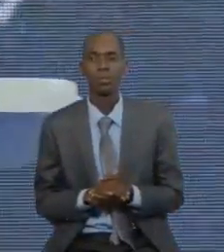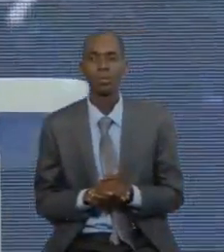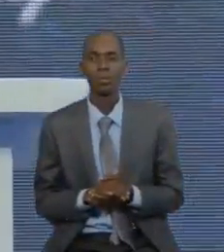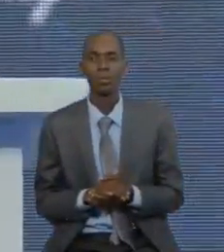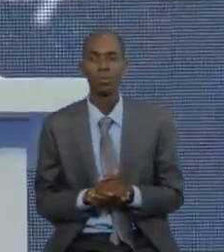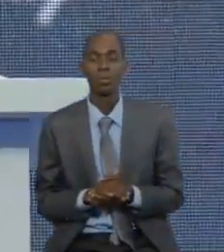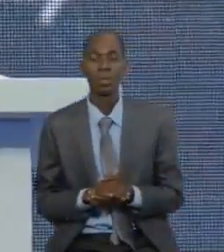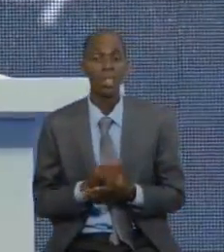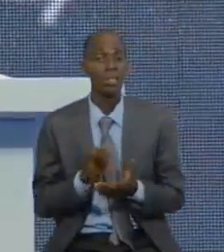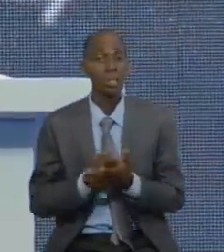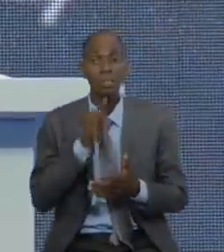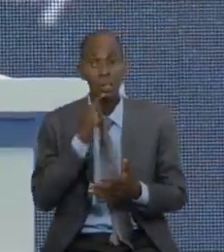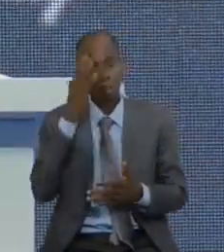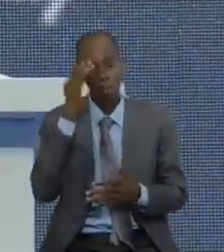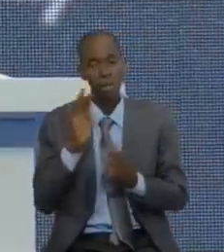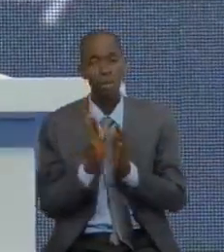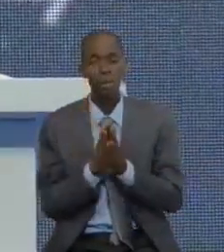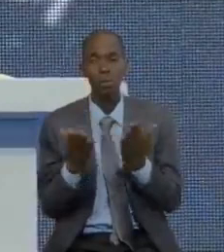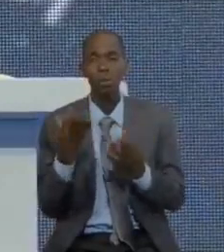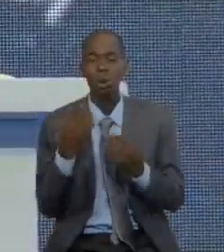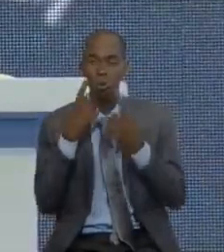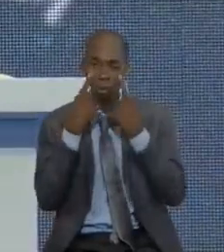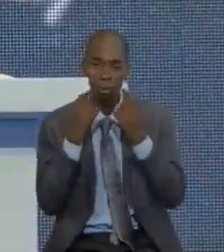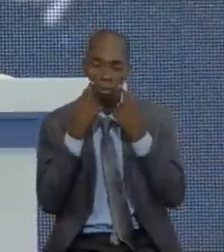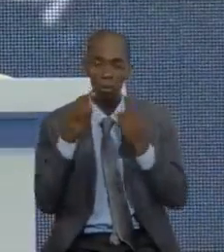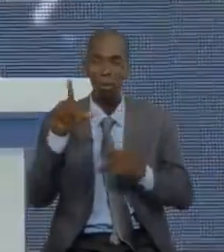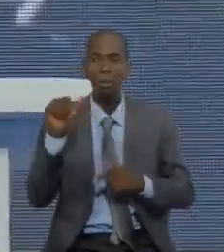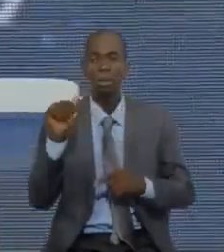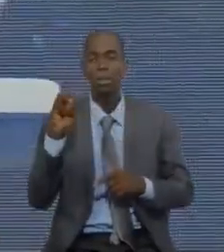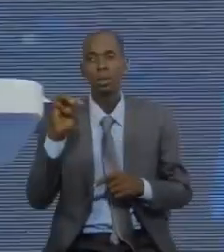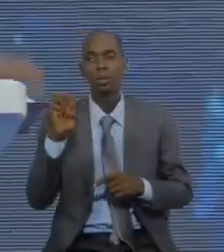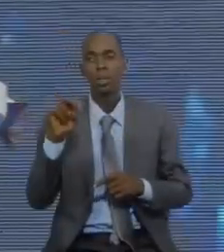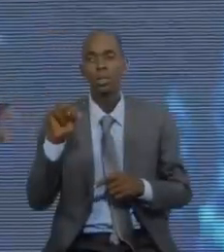That's why Lamentation chapter 1 verse 12.